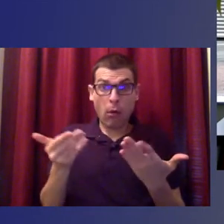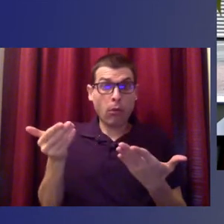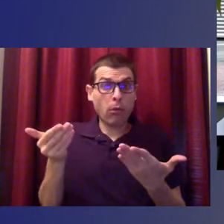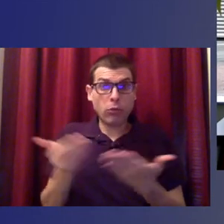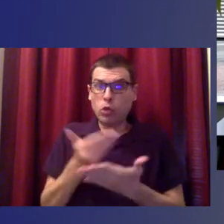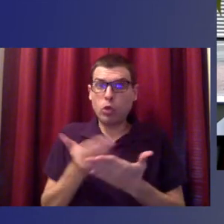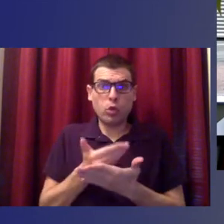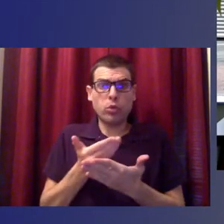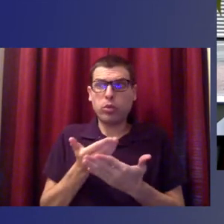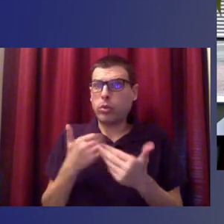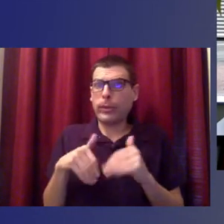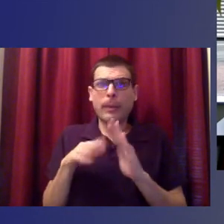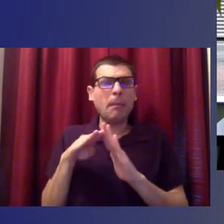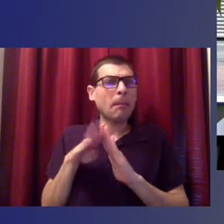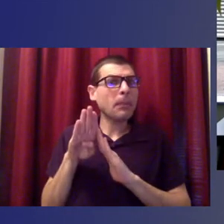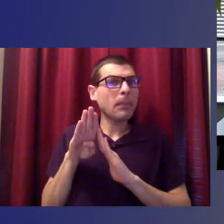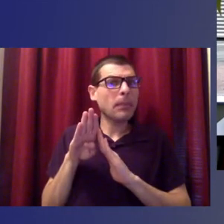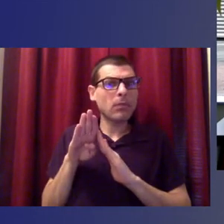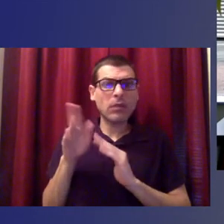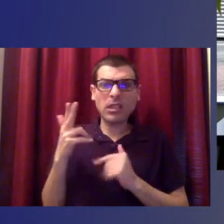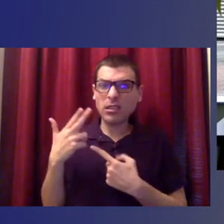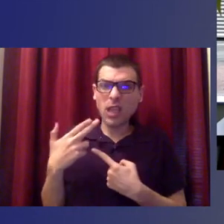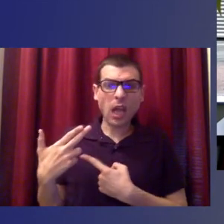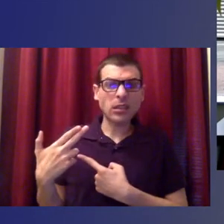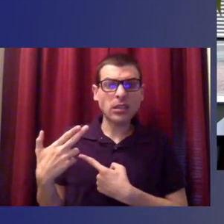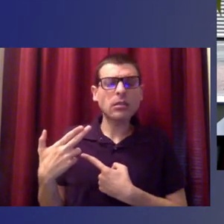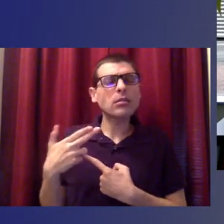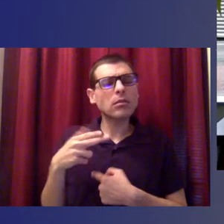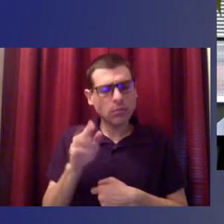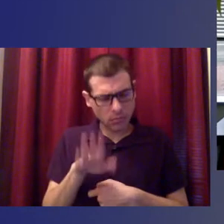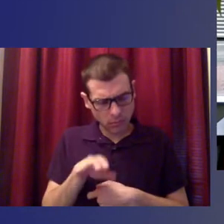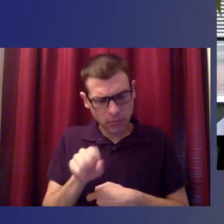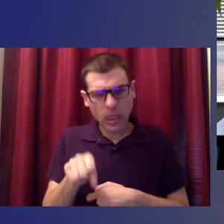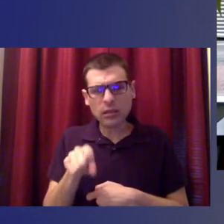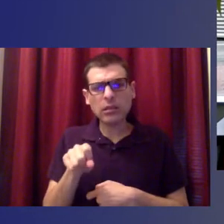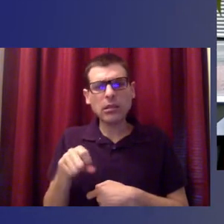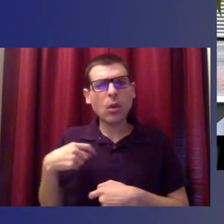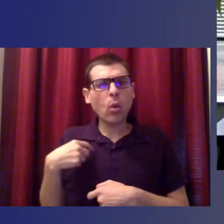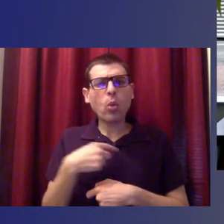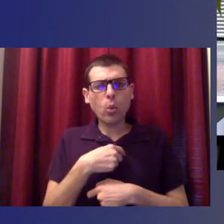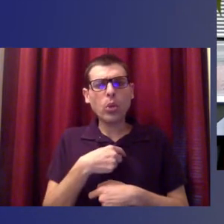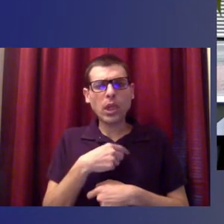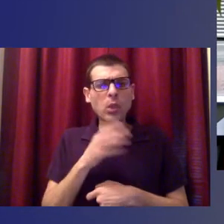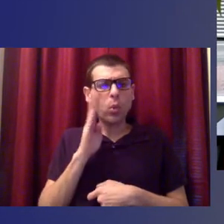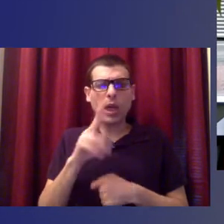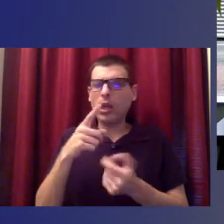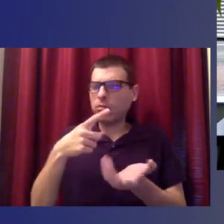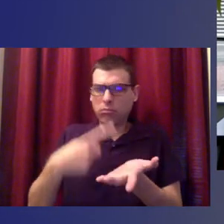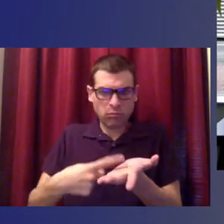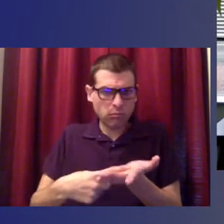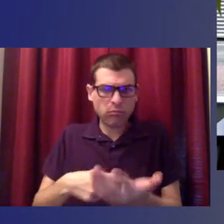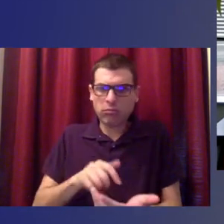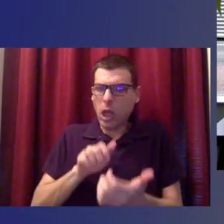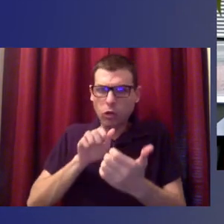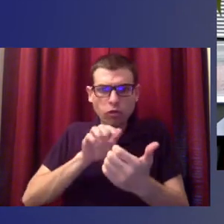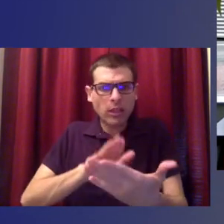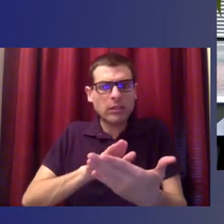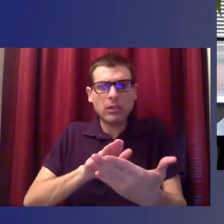in our community, which we talked a little about ways to address that, and it's definitely not going to be an overnight